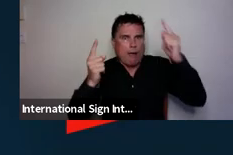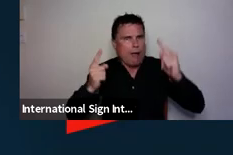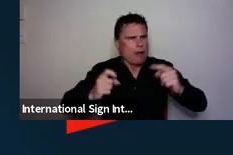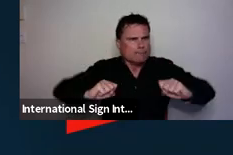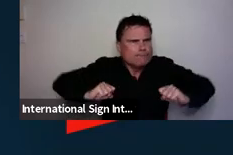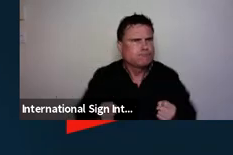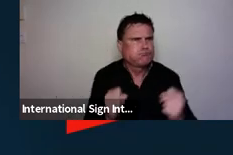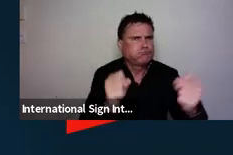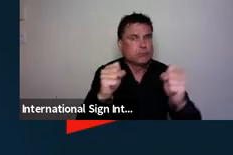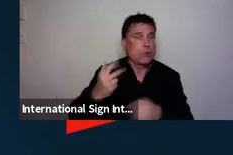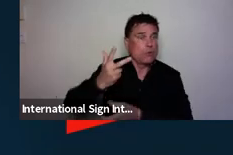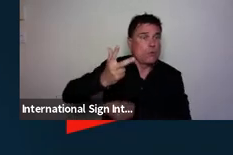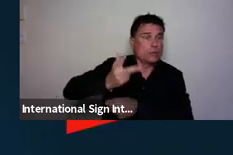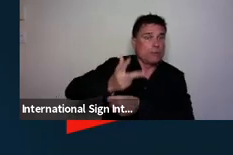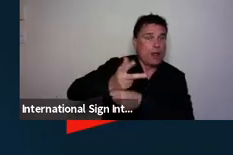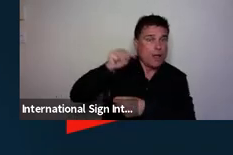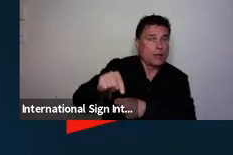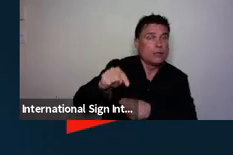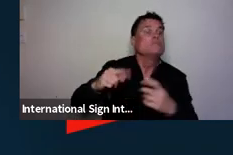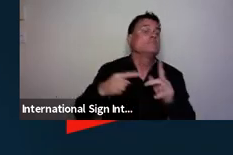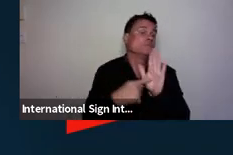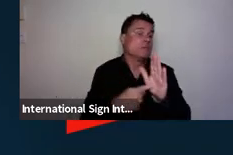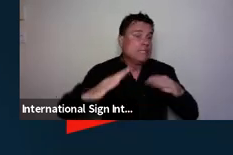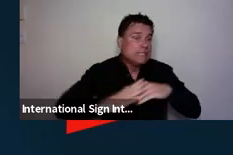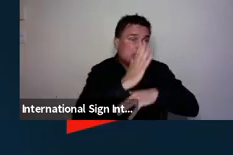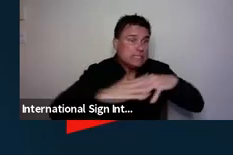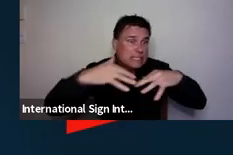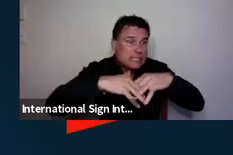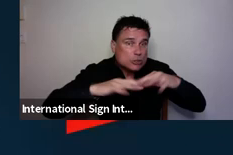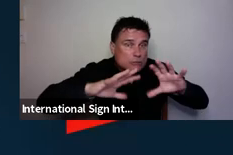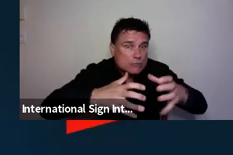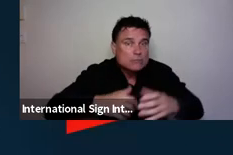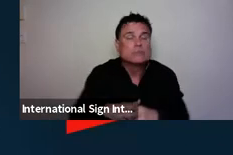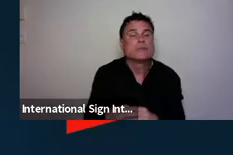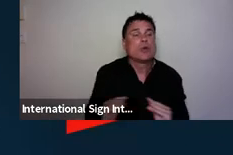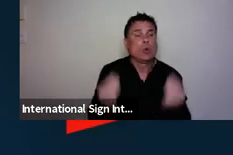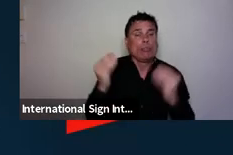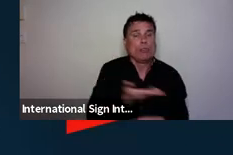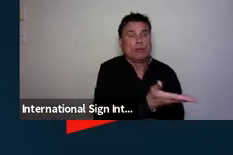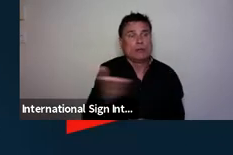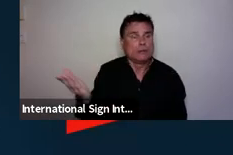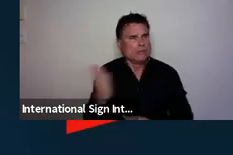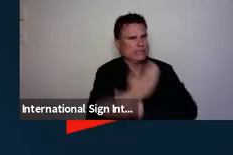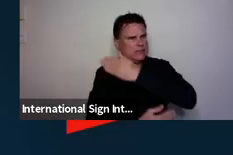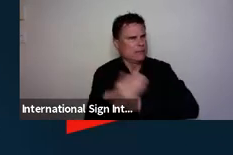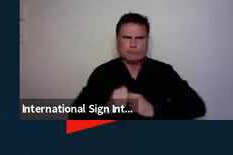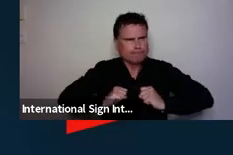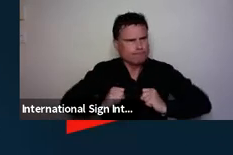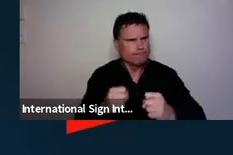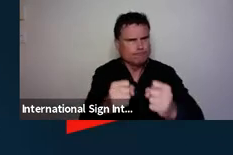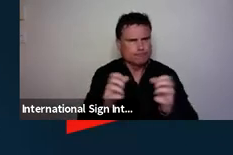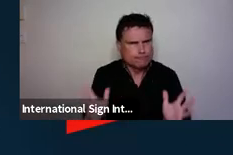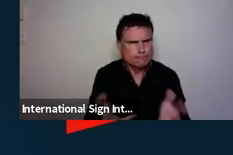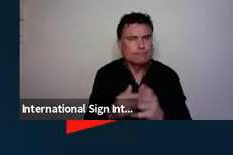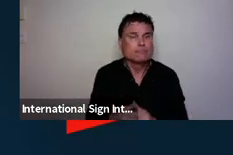community, youth, and young people with disabilities. In Indonesia, through some support